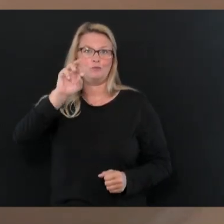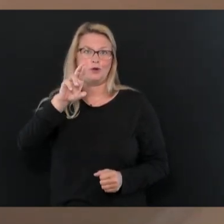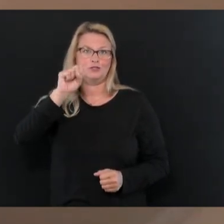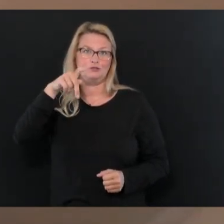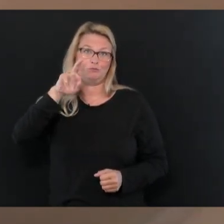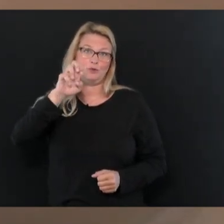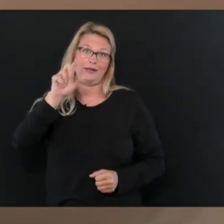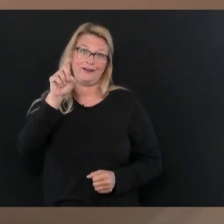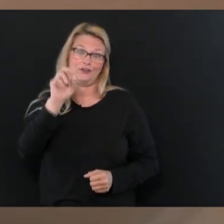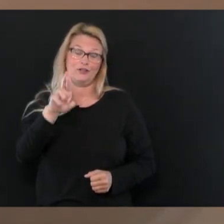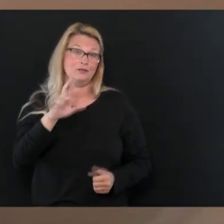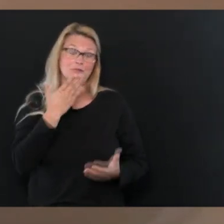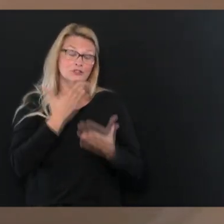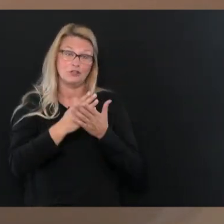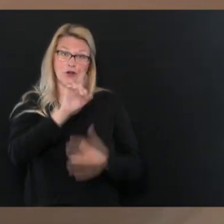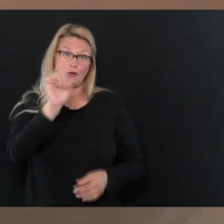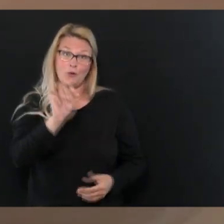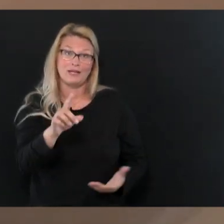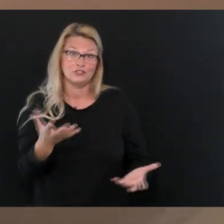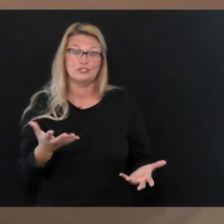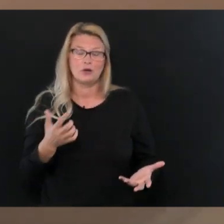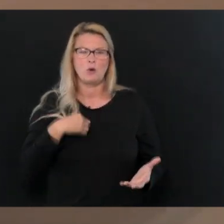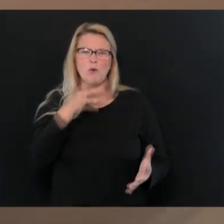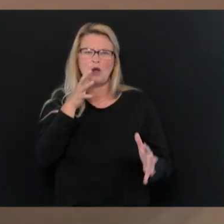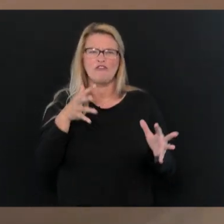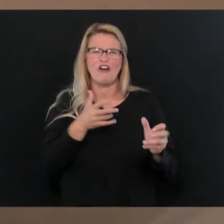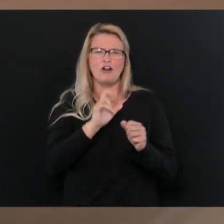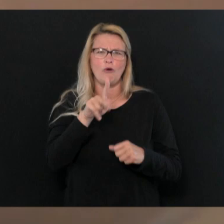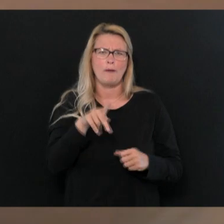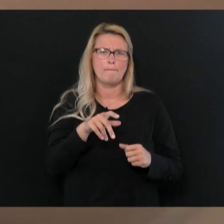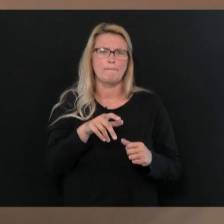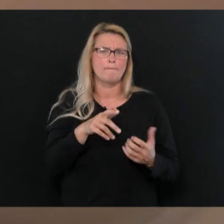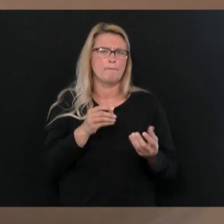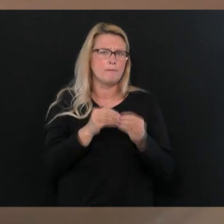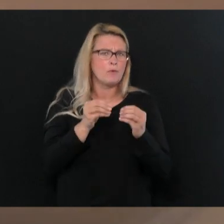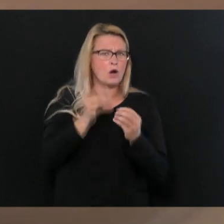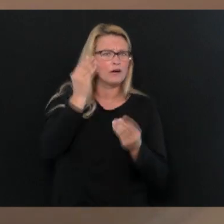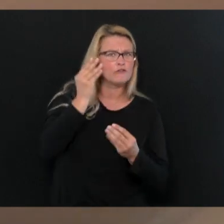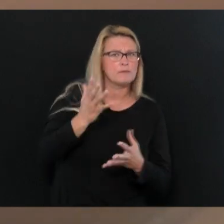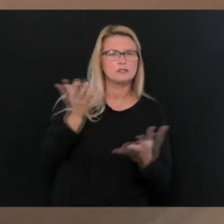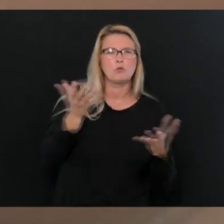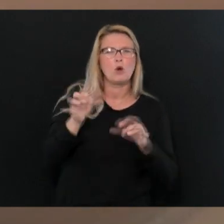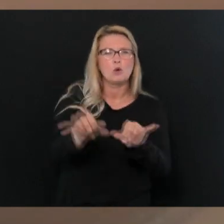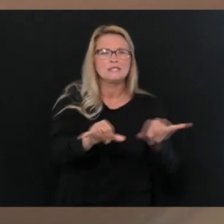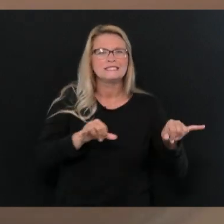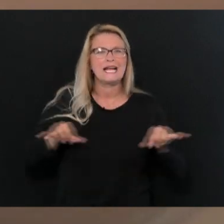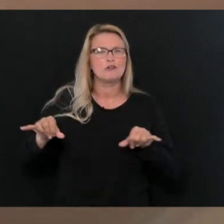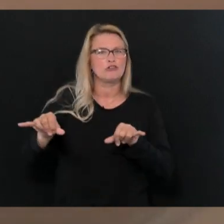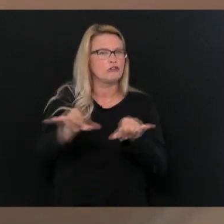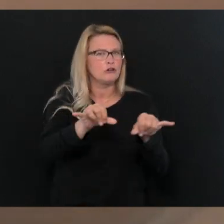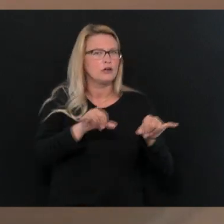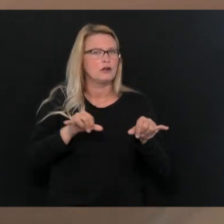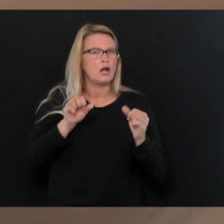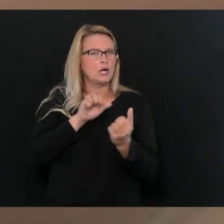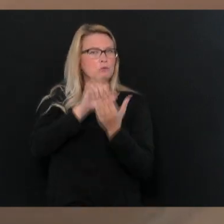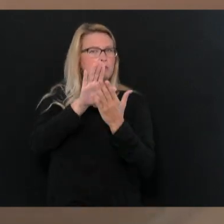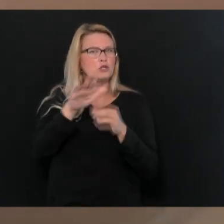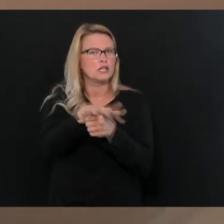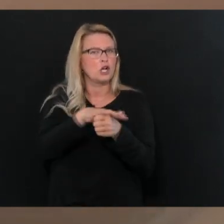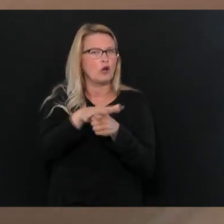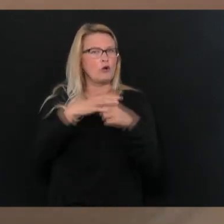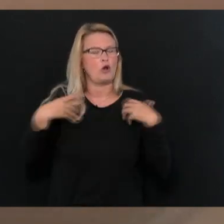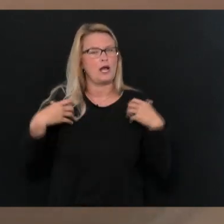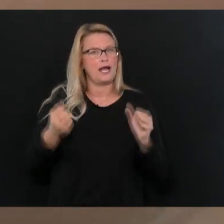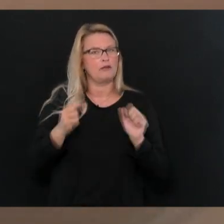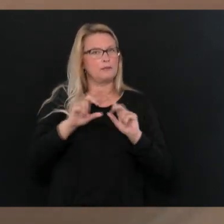But that's a really good question. And we will follow up and look at what our standardized approach is at the local health departments with our